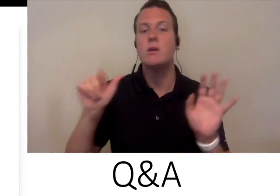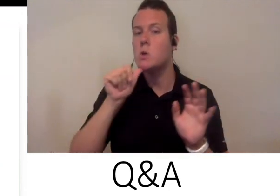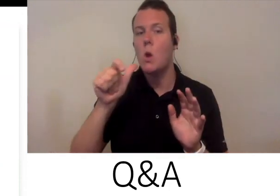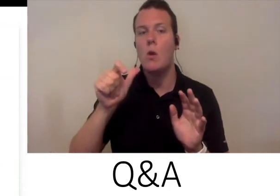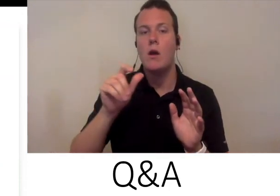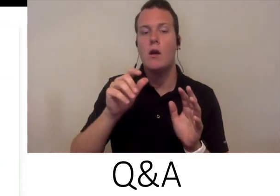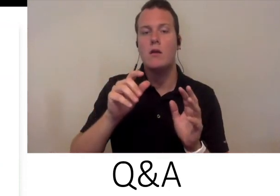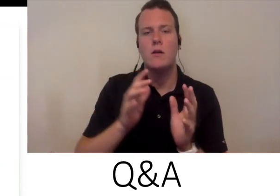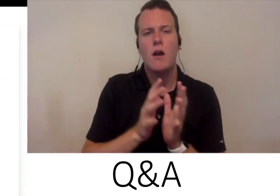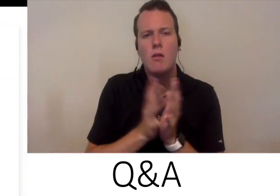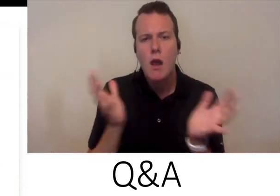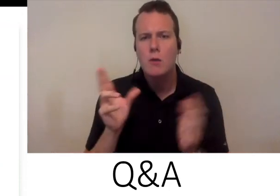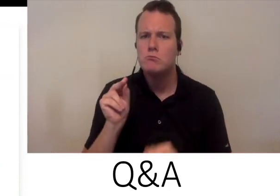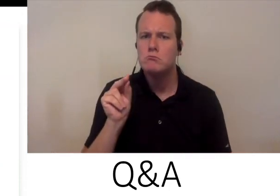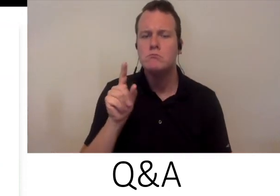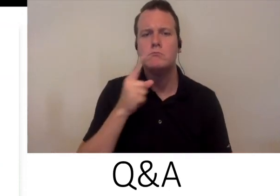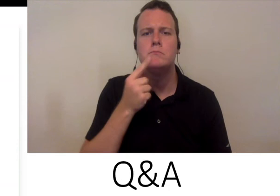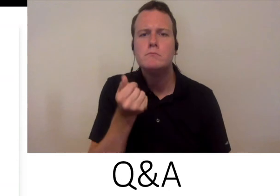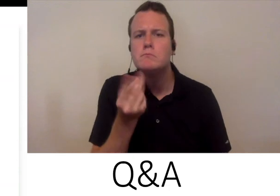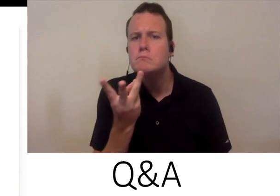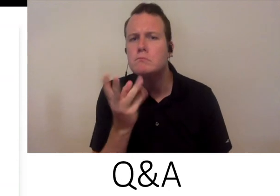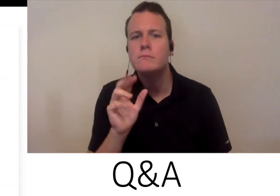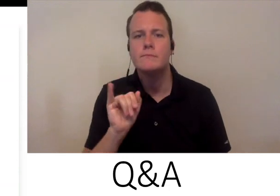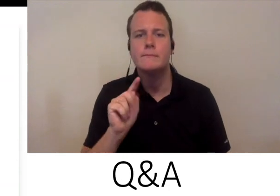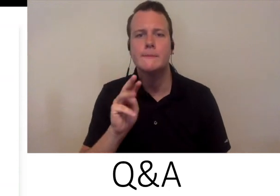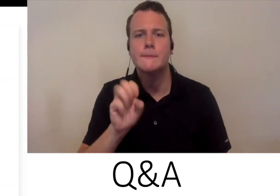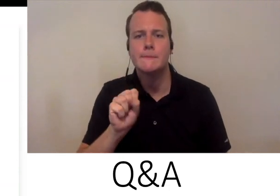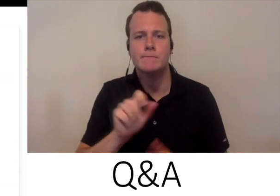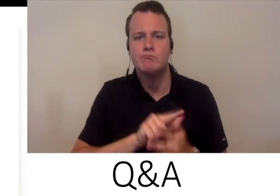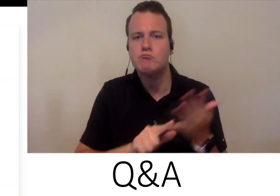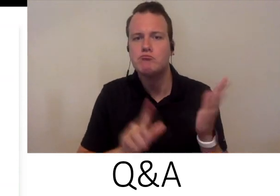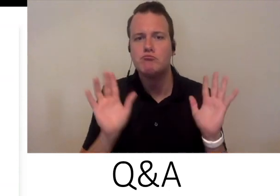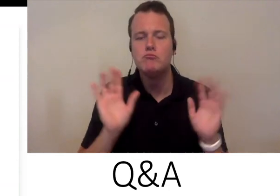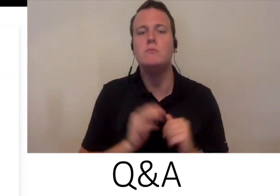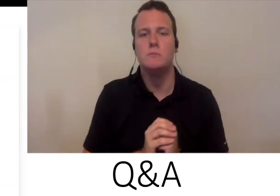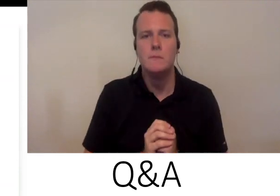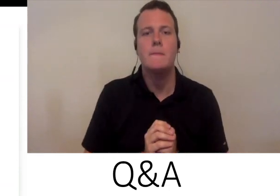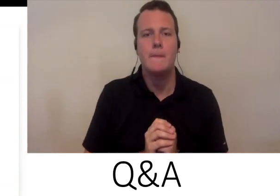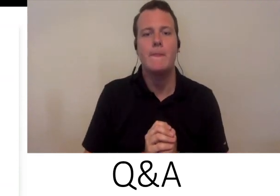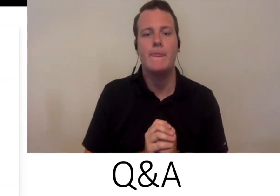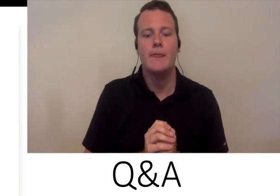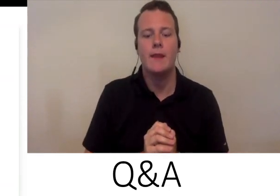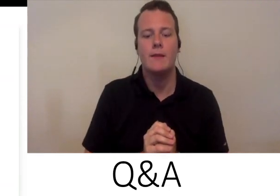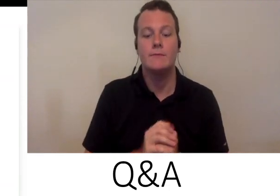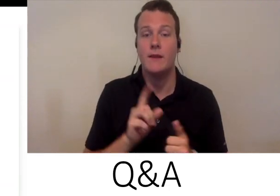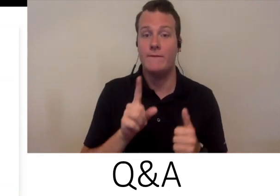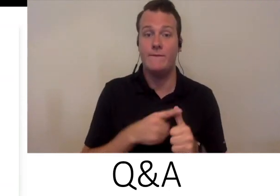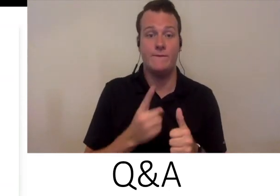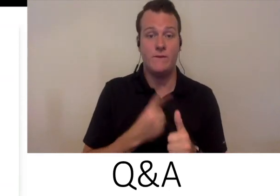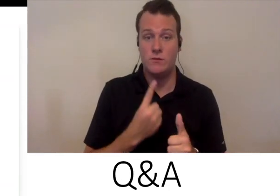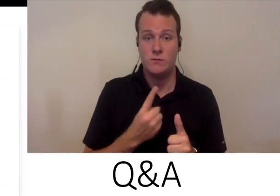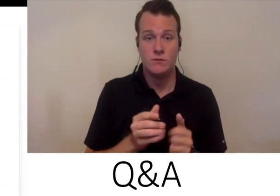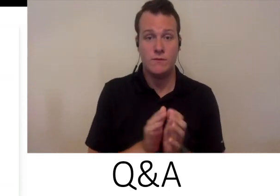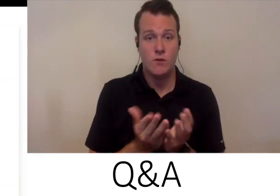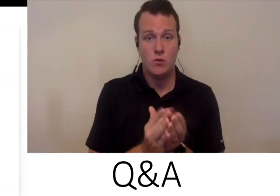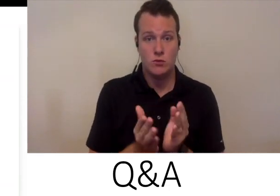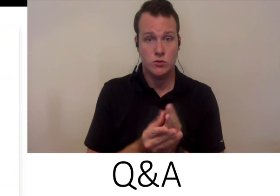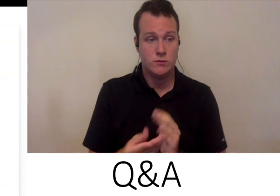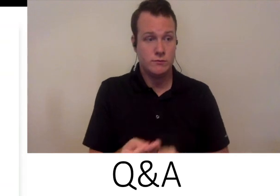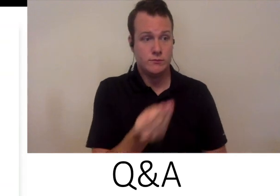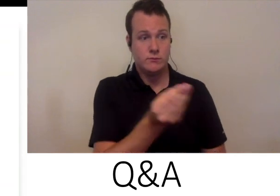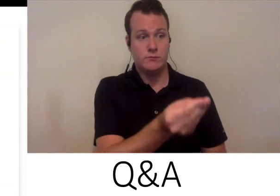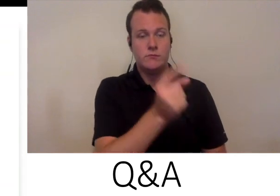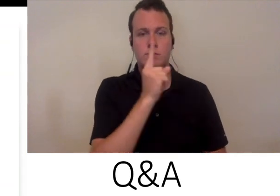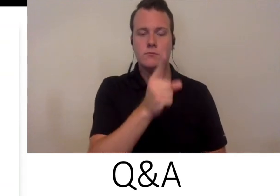just a few items. But mainly that first folder that you want to take in is going to highlight